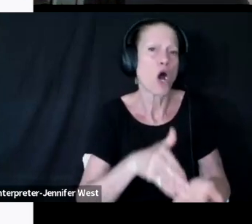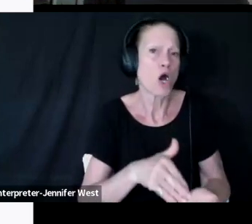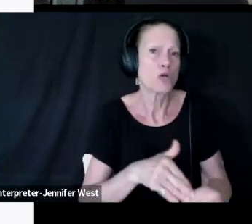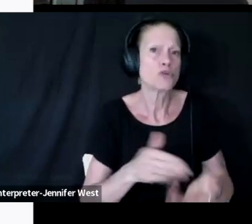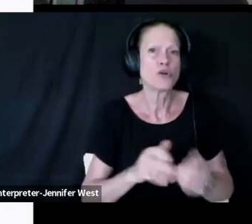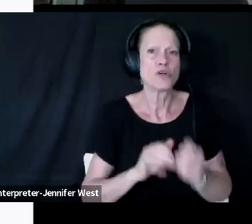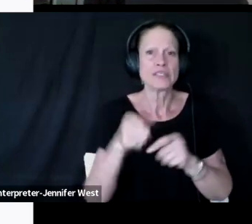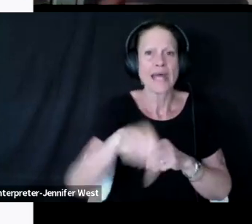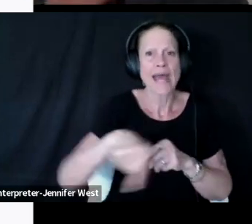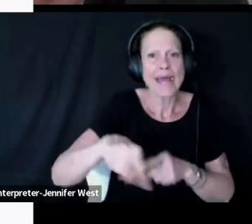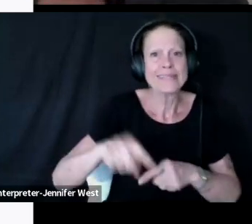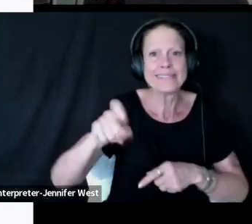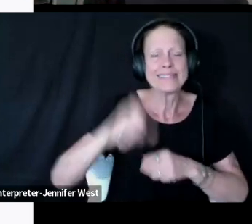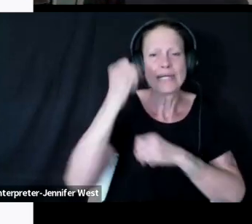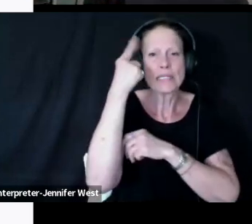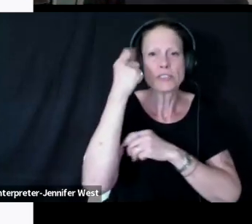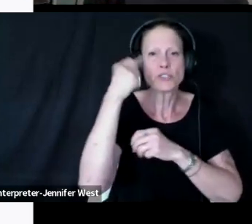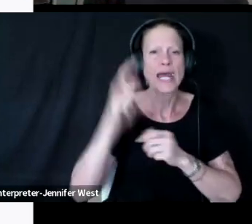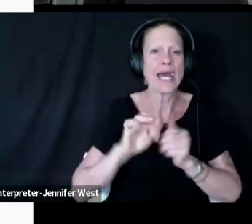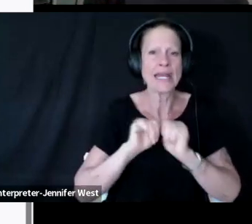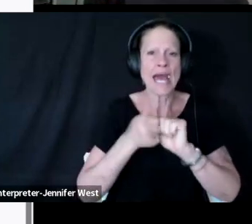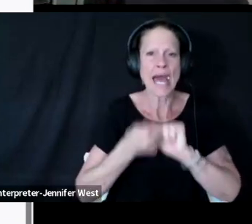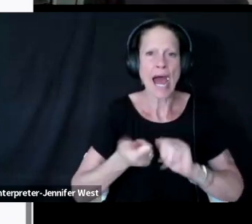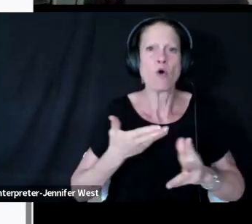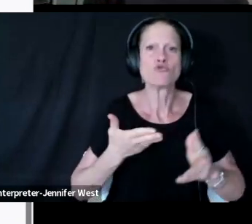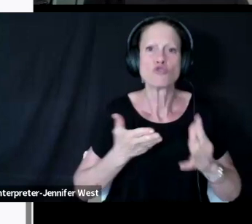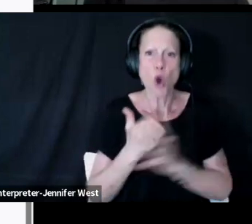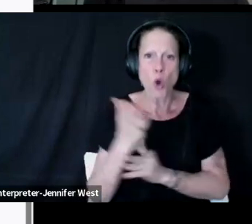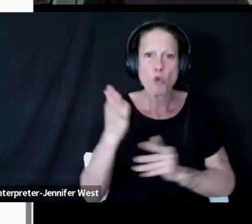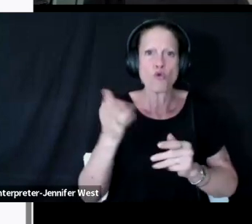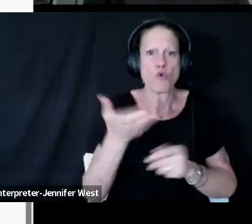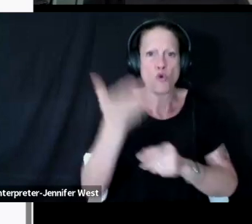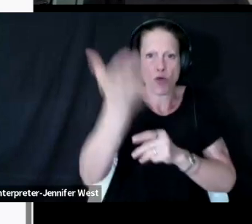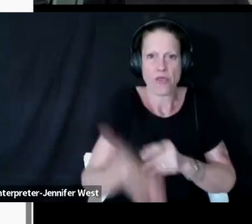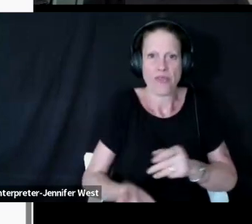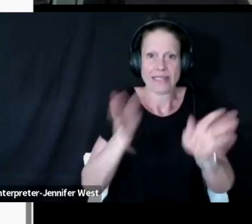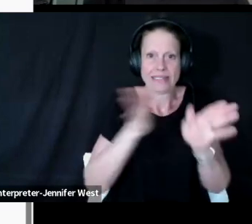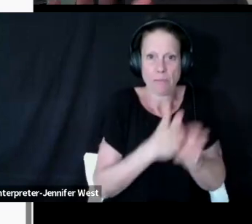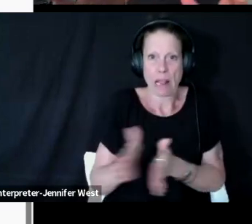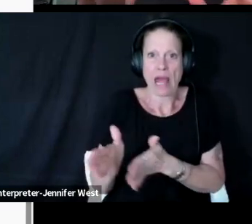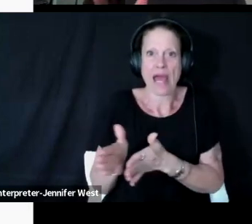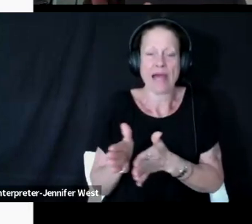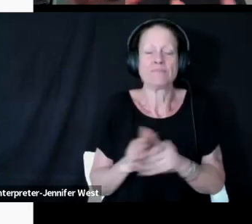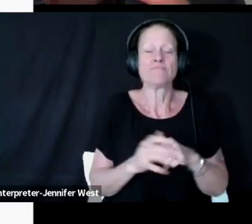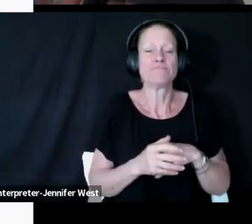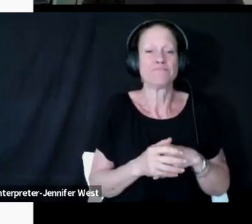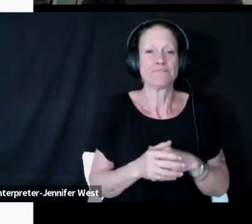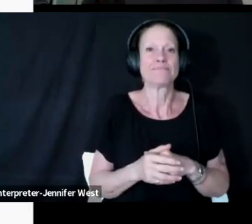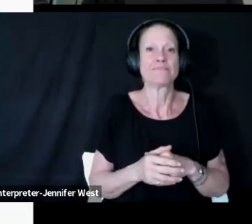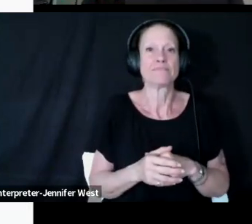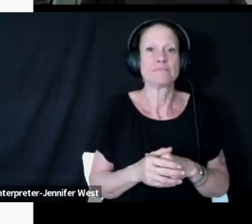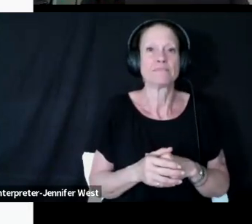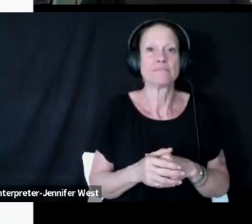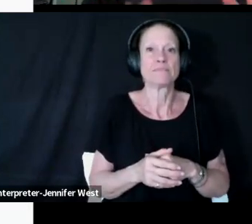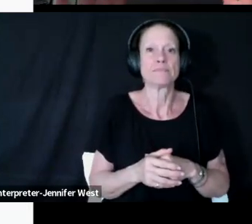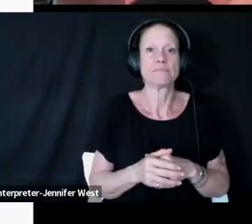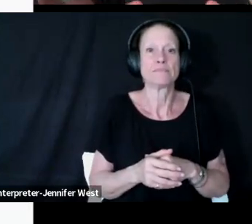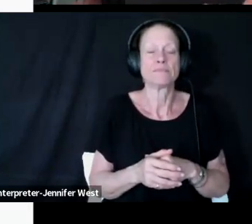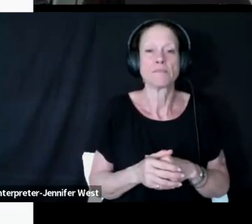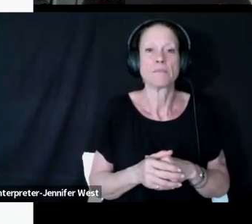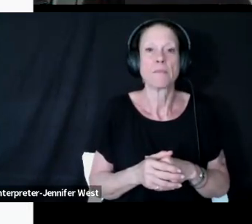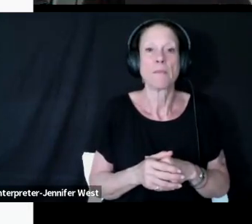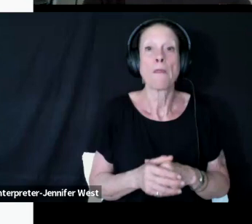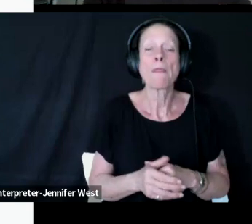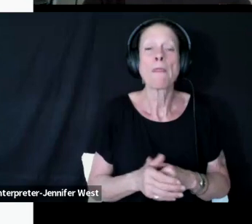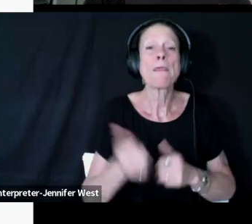things. I'll show you some of those examples shortly. Every section, no matter what,